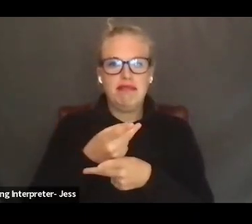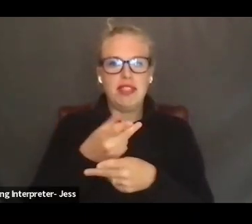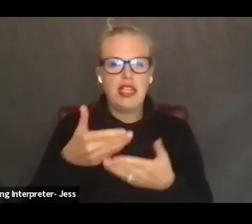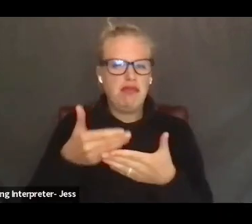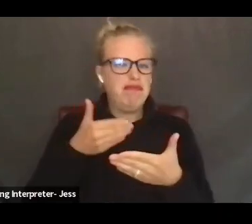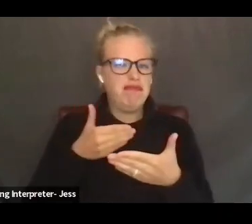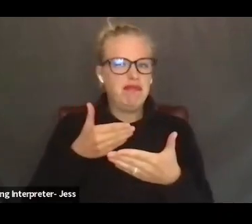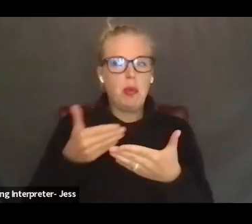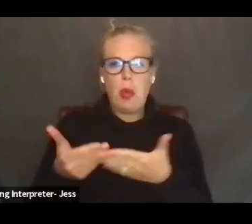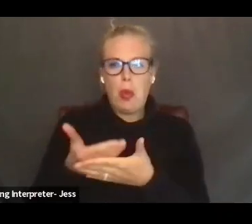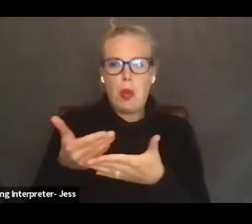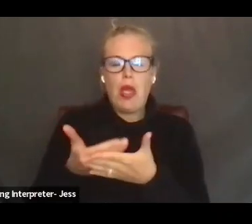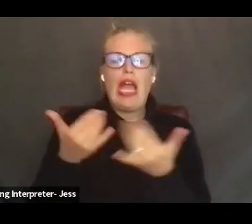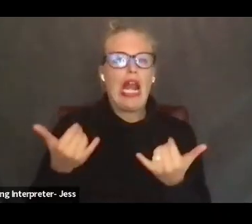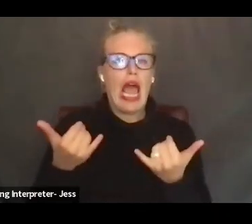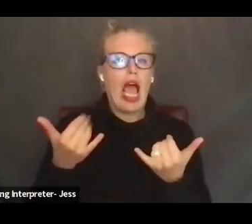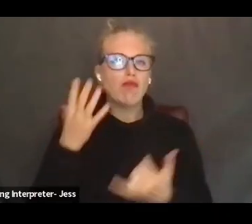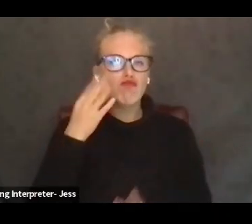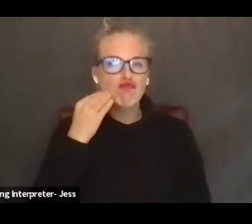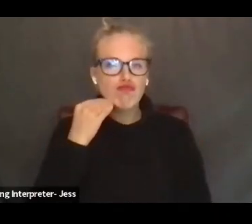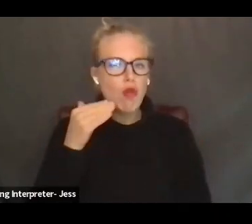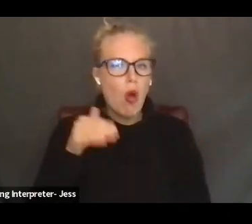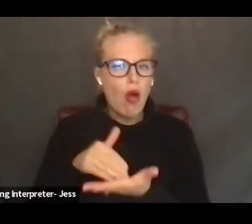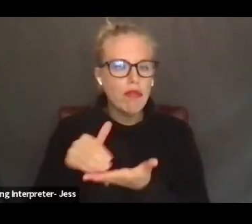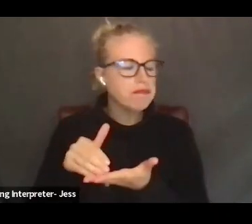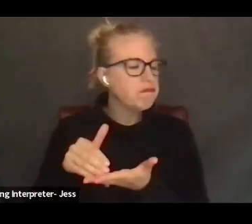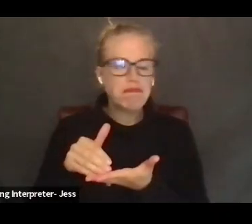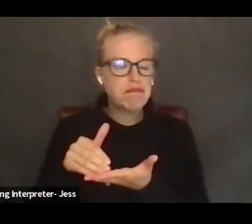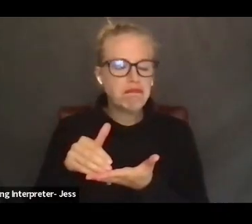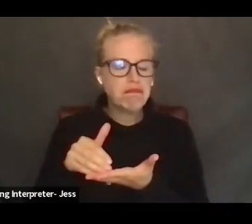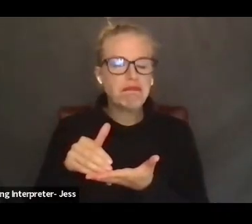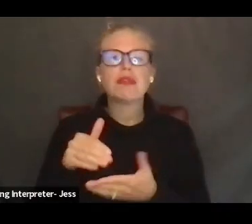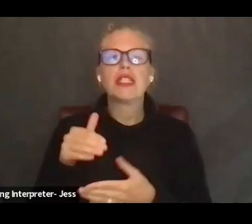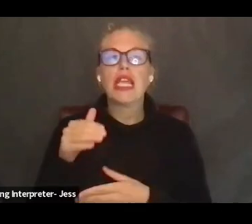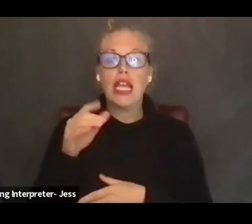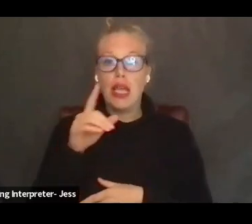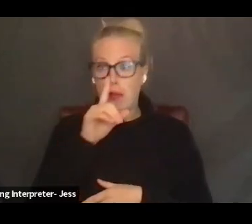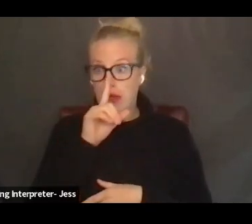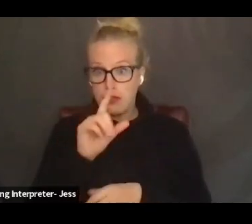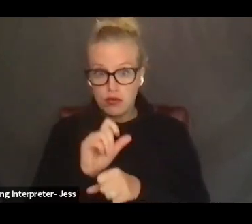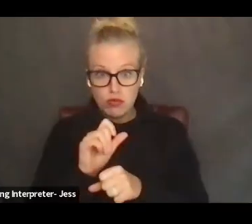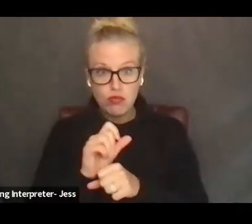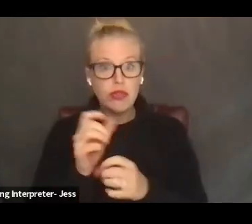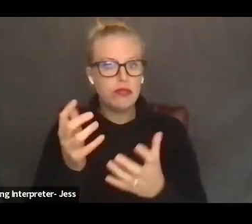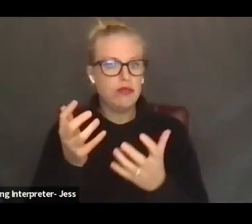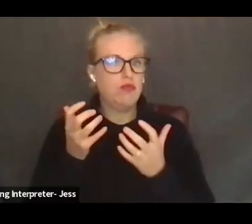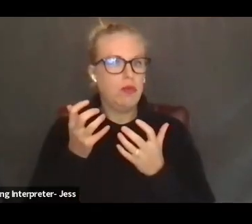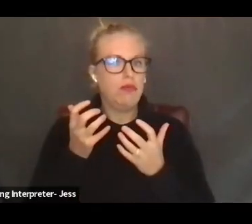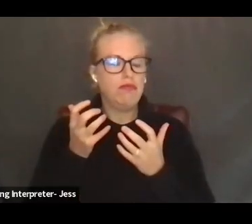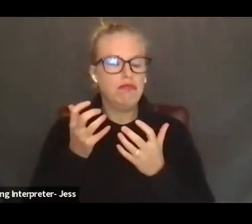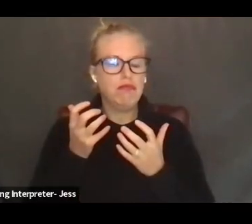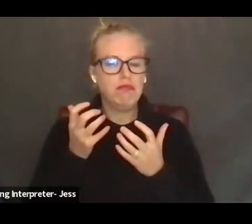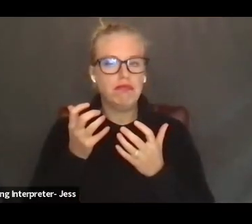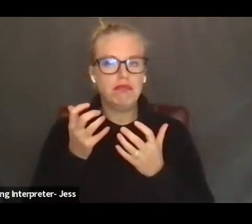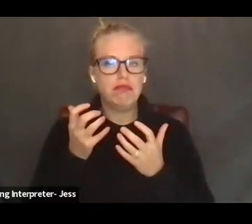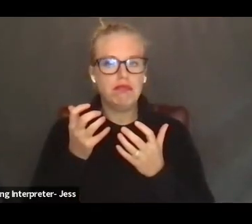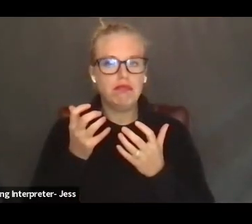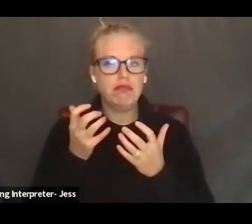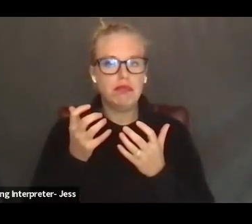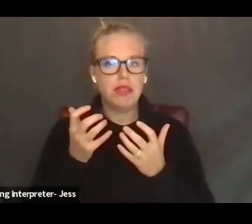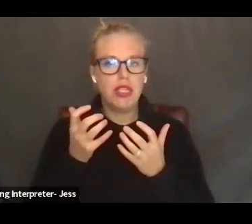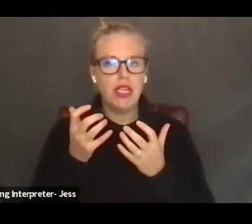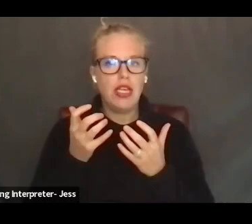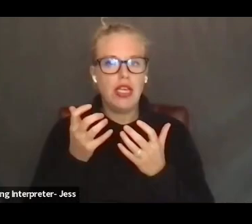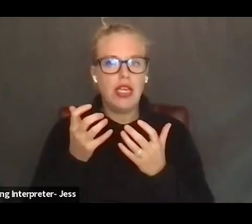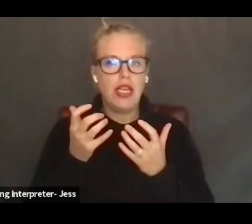you don't run into that problem much anymore. But if you really wanted to have belt and